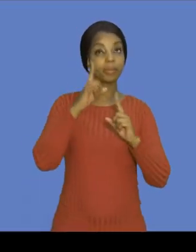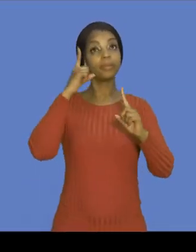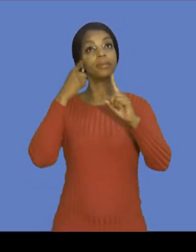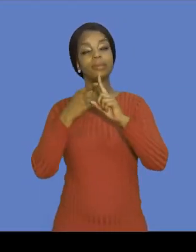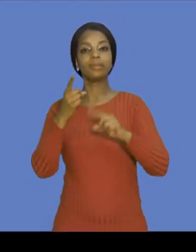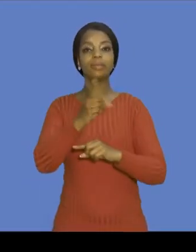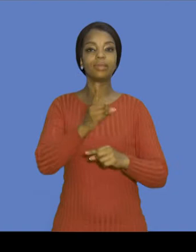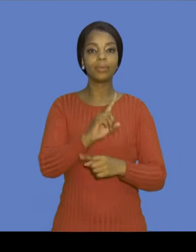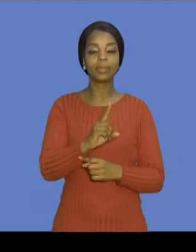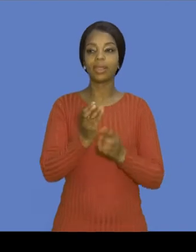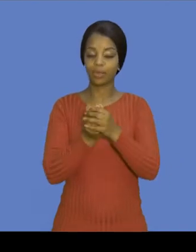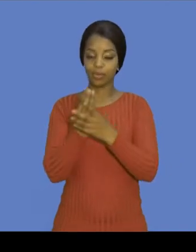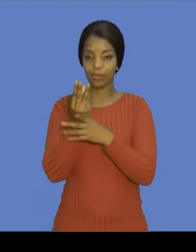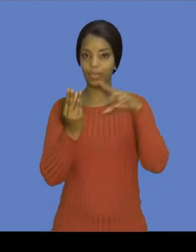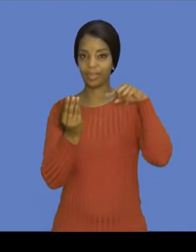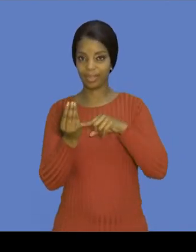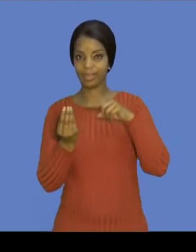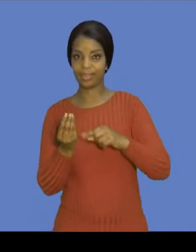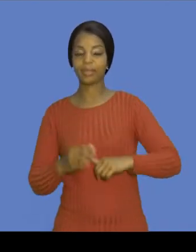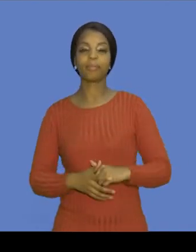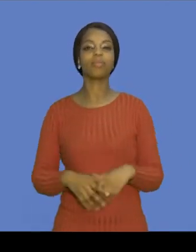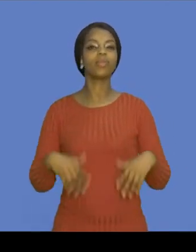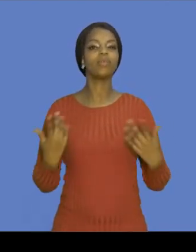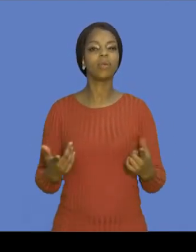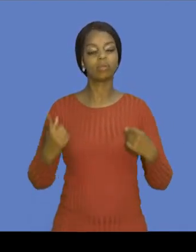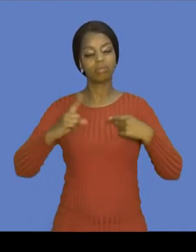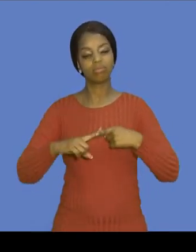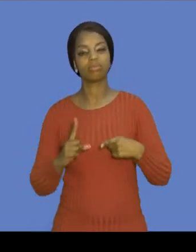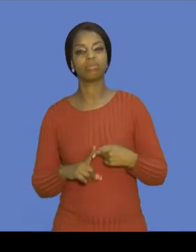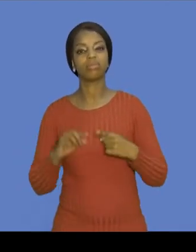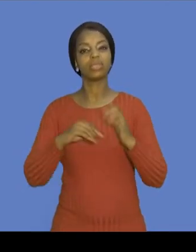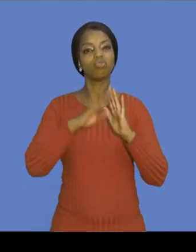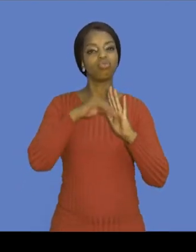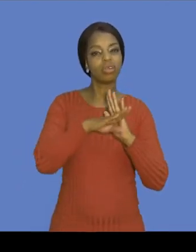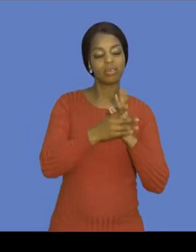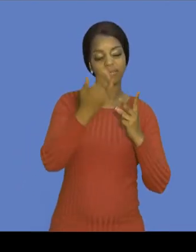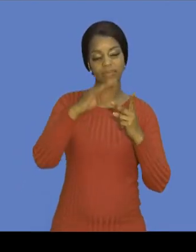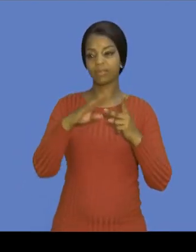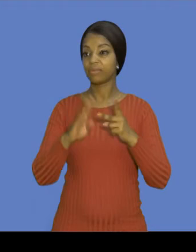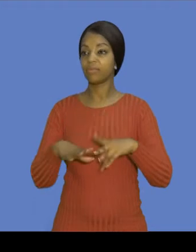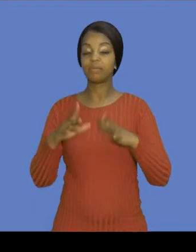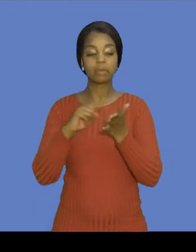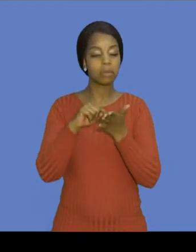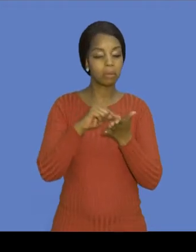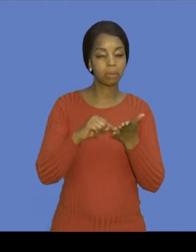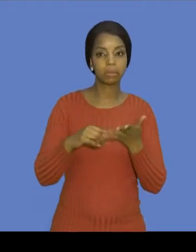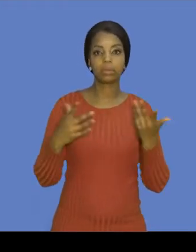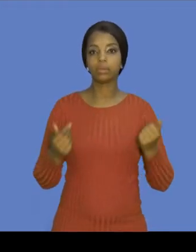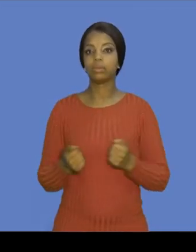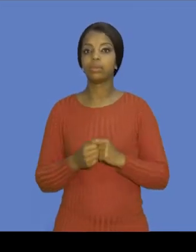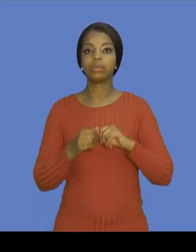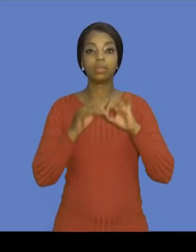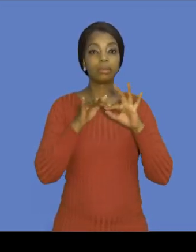at patterns, graphs, equations. Our context has been on finance because we're trying to